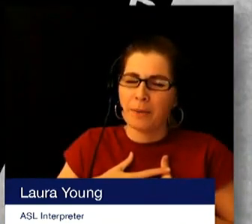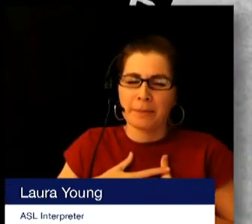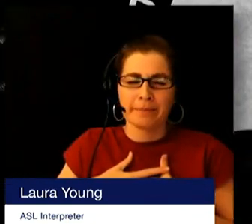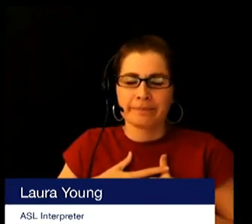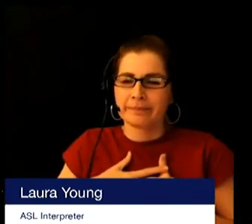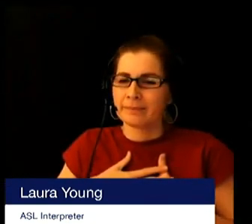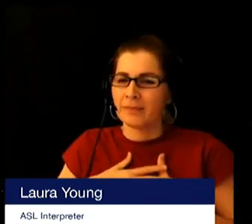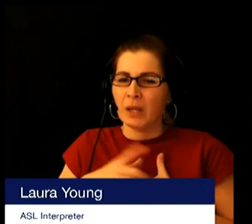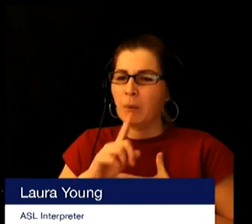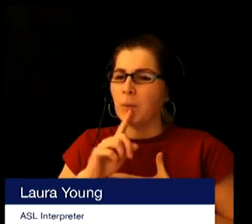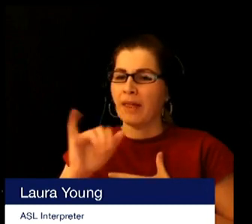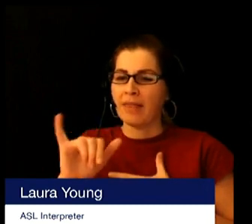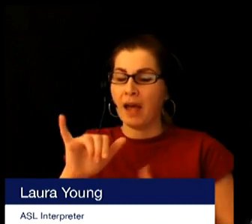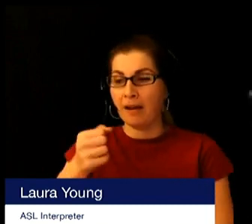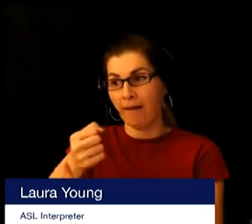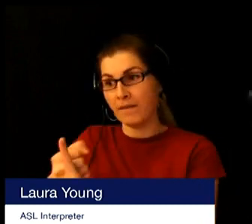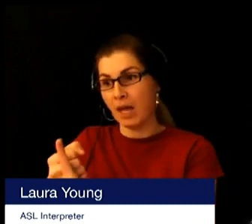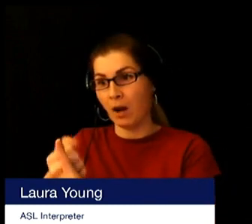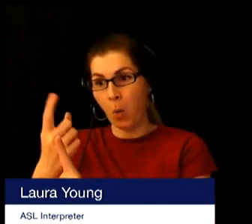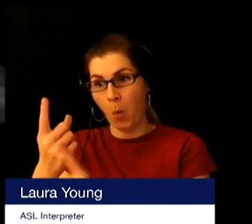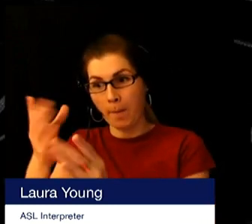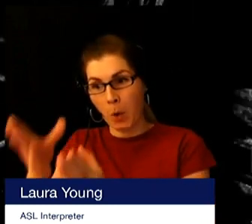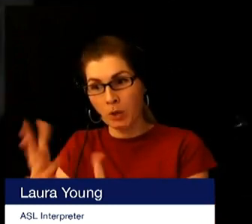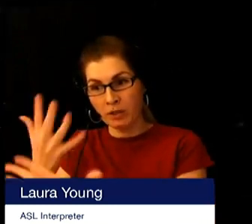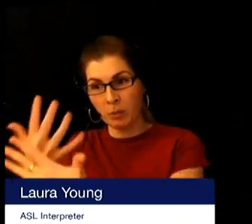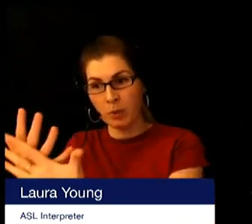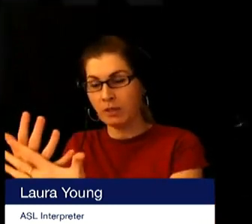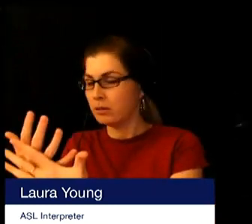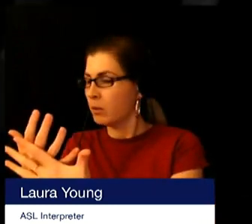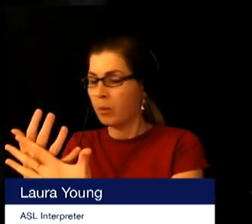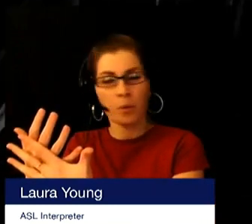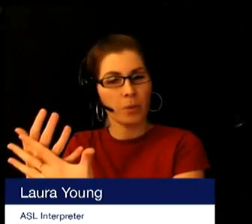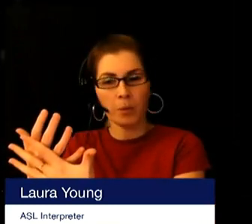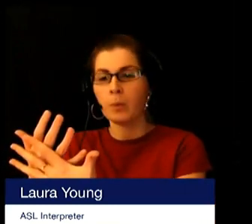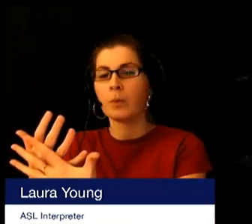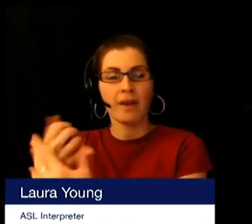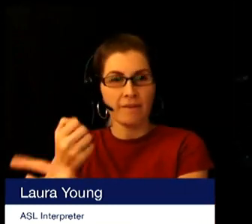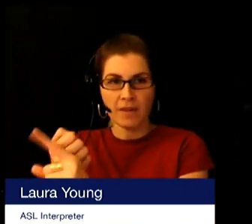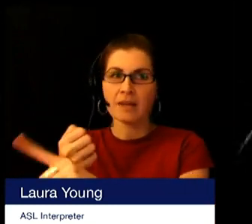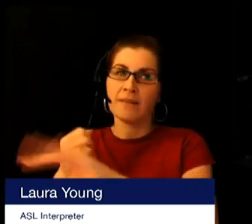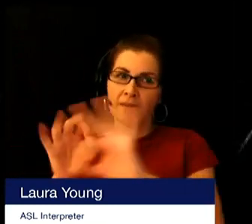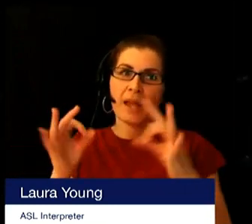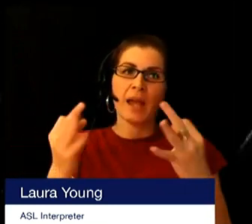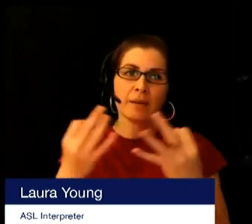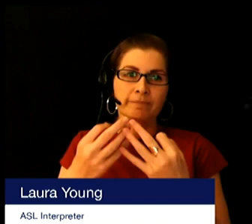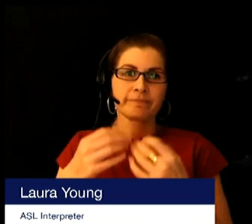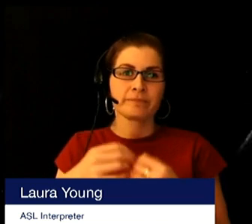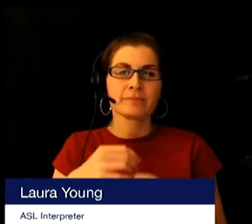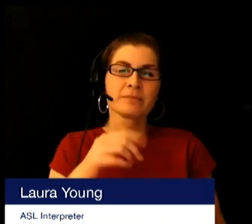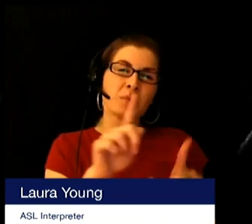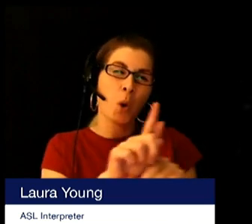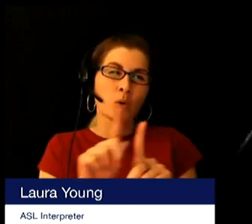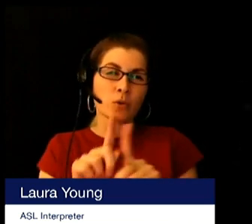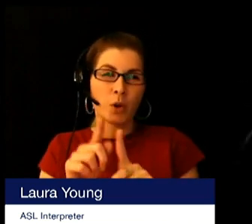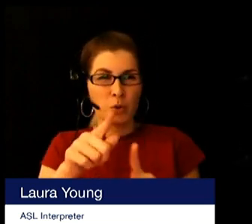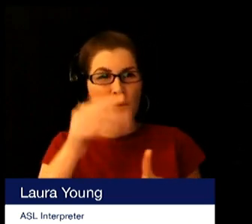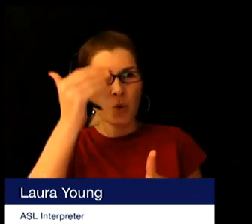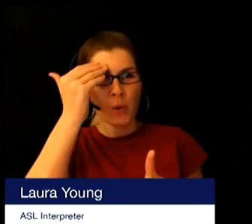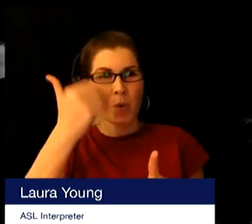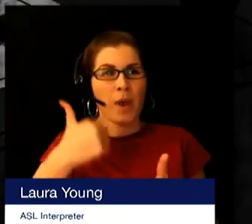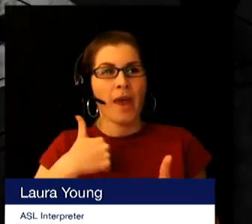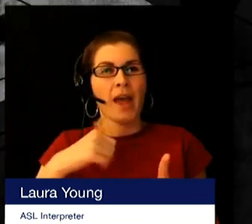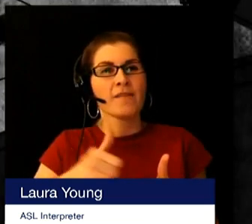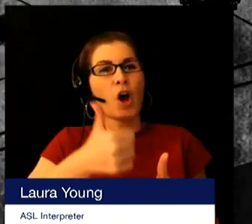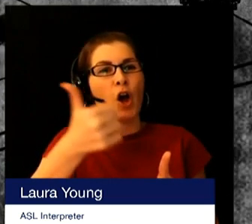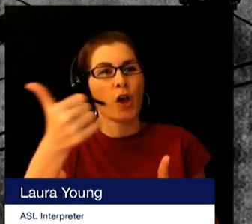one individual. And that you have this collateral impact, these consequences that not only affect that